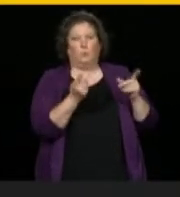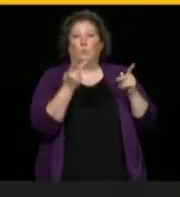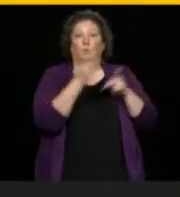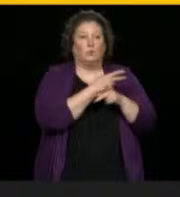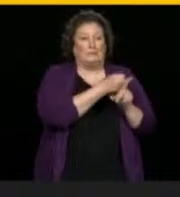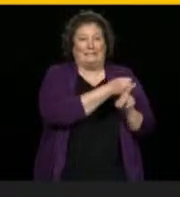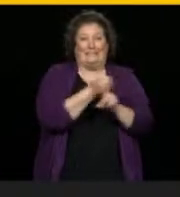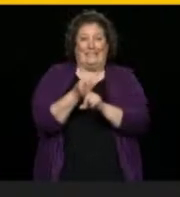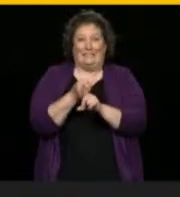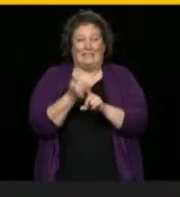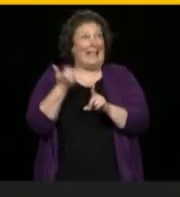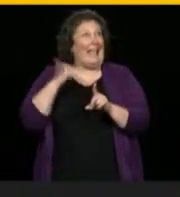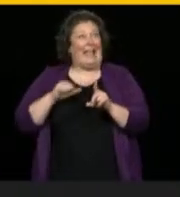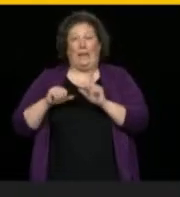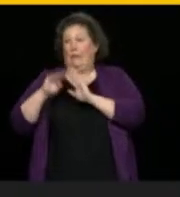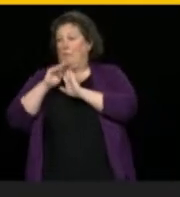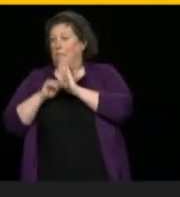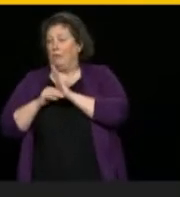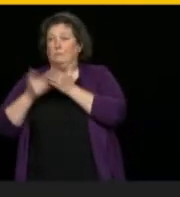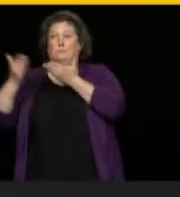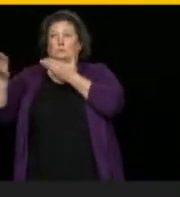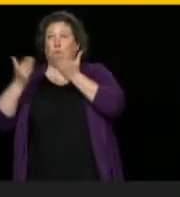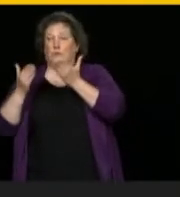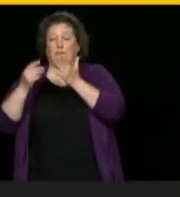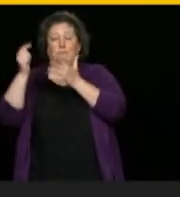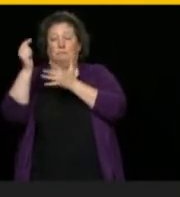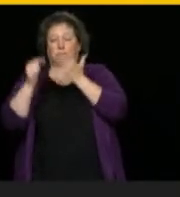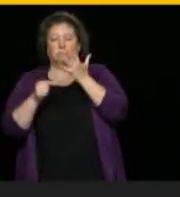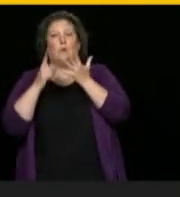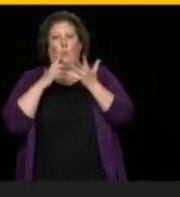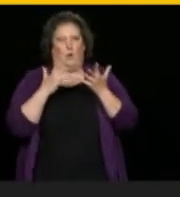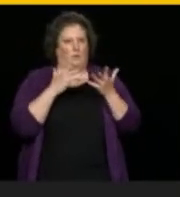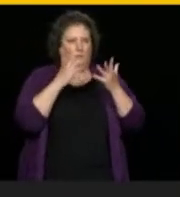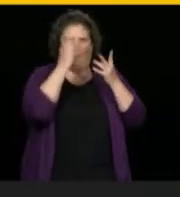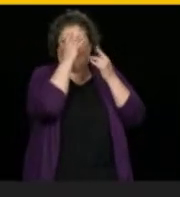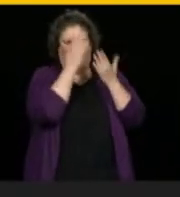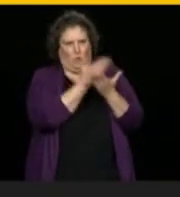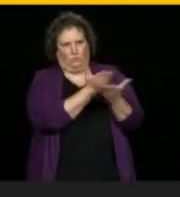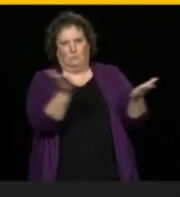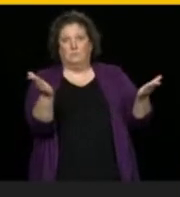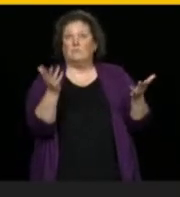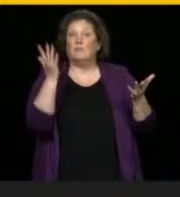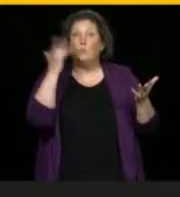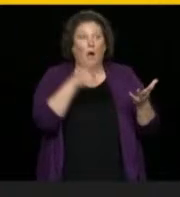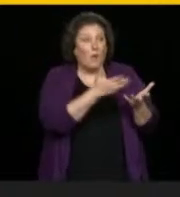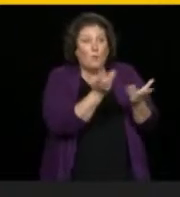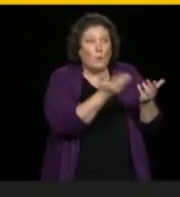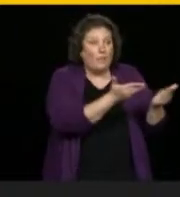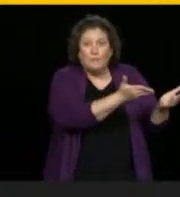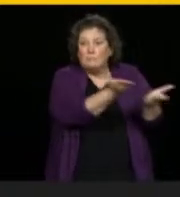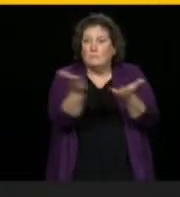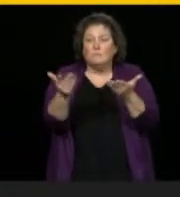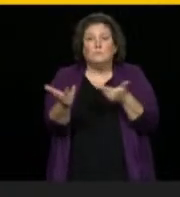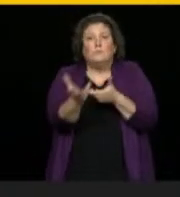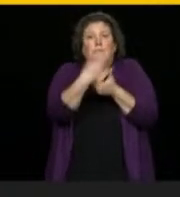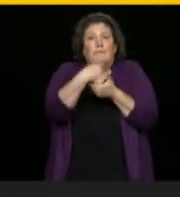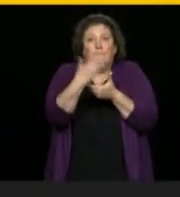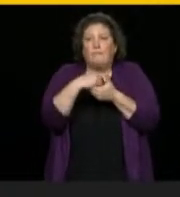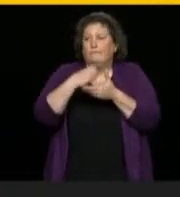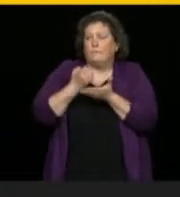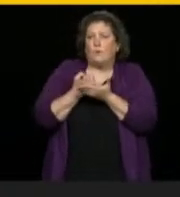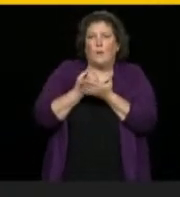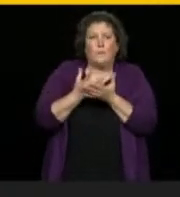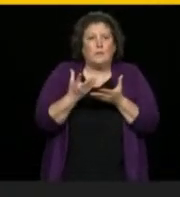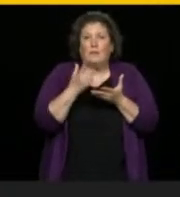everyone les to barrières be able à to la participate participation fully to the économique, economy. We qu'on want to reduce réduise barriers, les inéquités qui existent and à we want l'intérieur de nos to